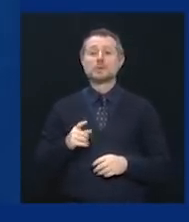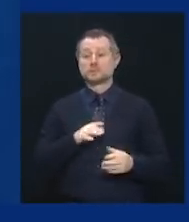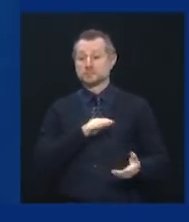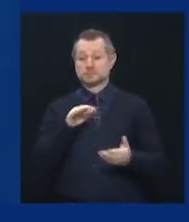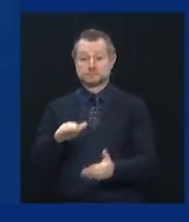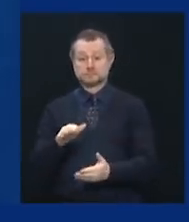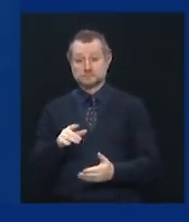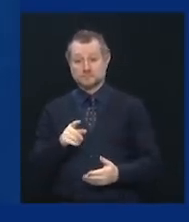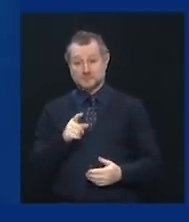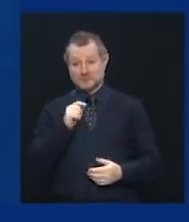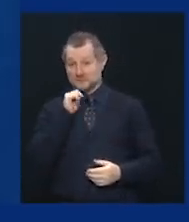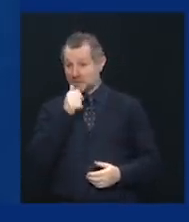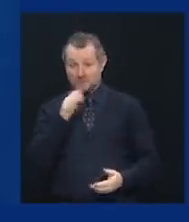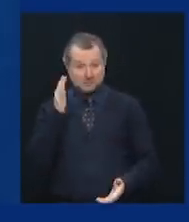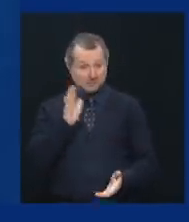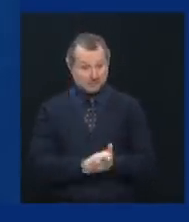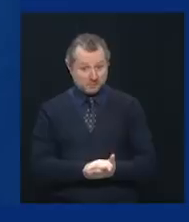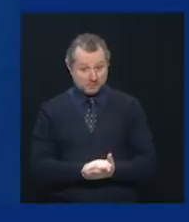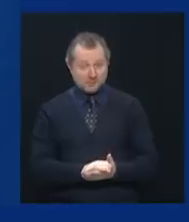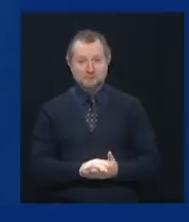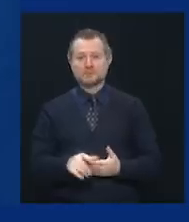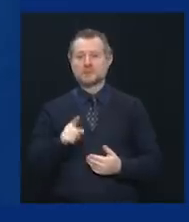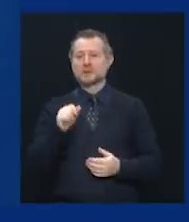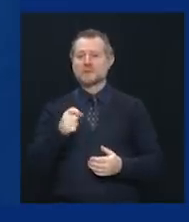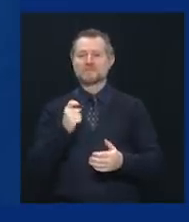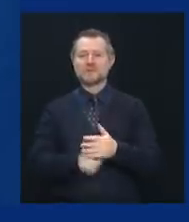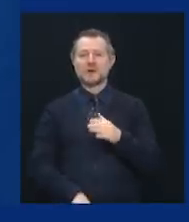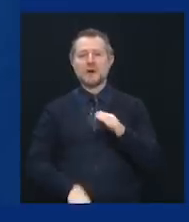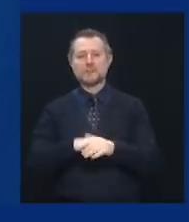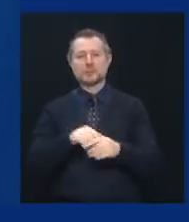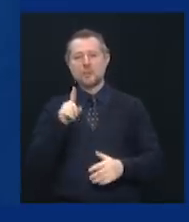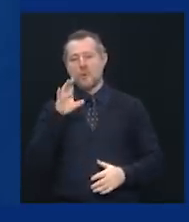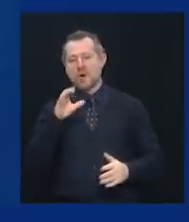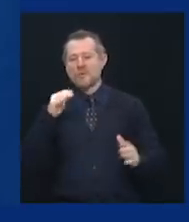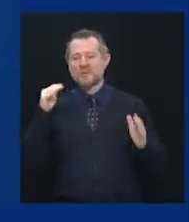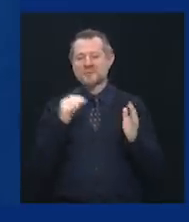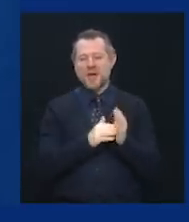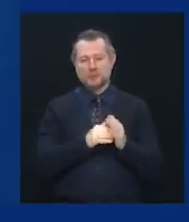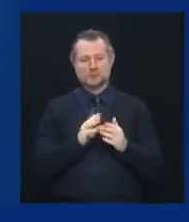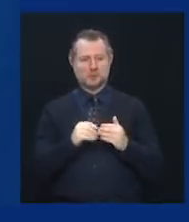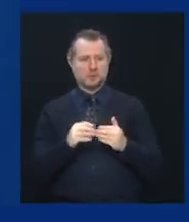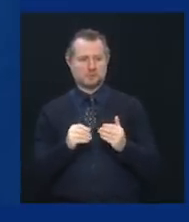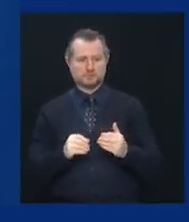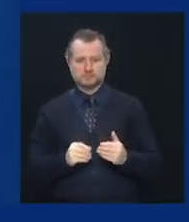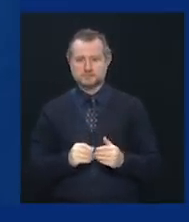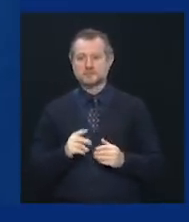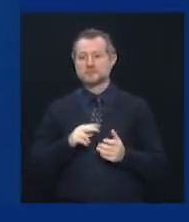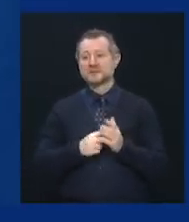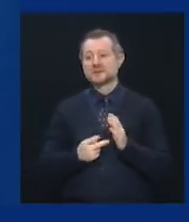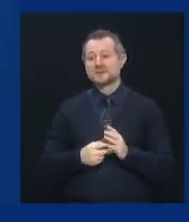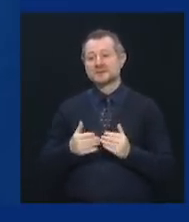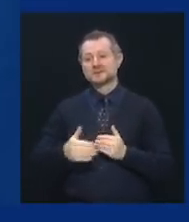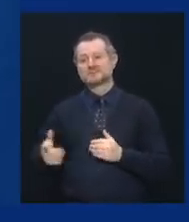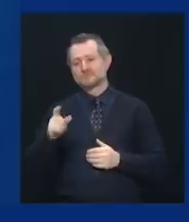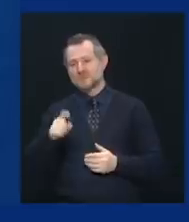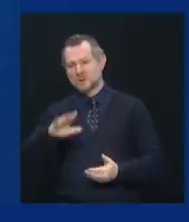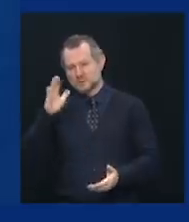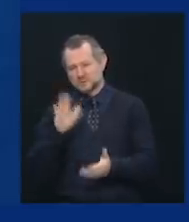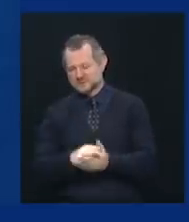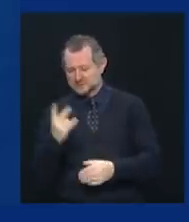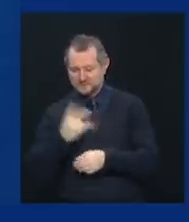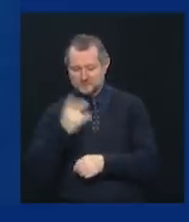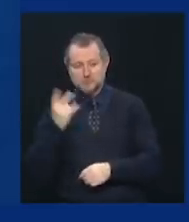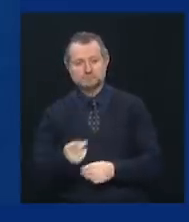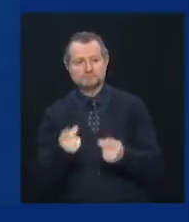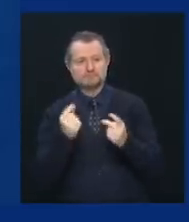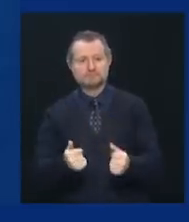use the vaccine could be fined up to $100,000. Going forward, they have to use the allocation within 7 days.